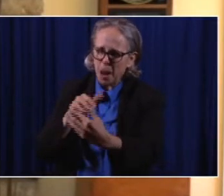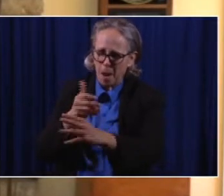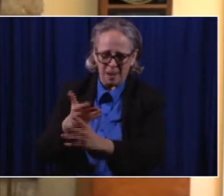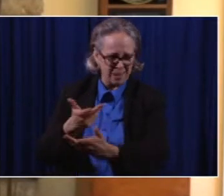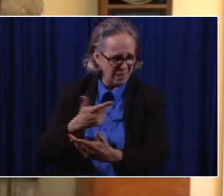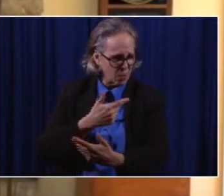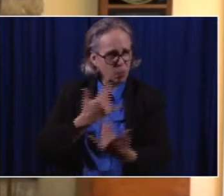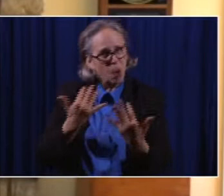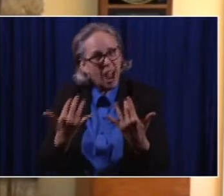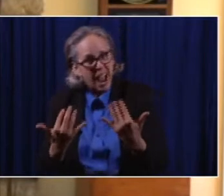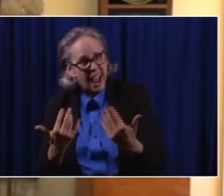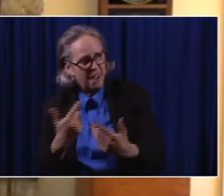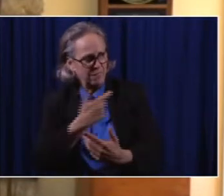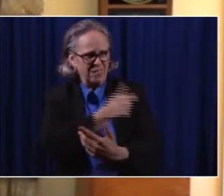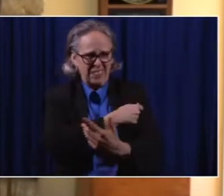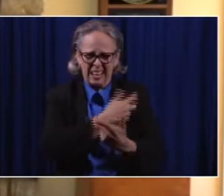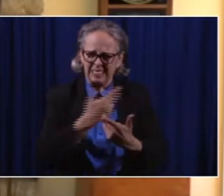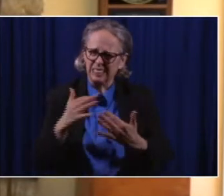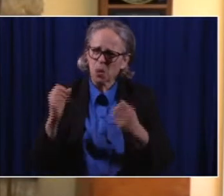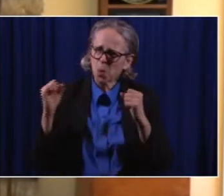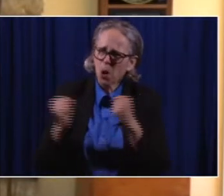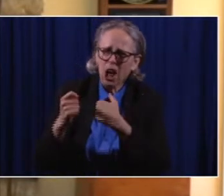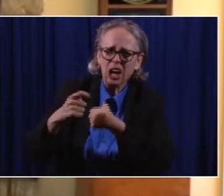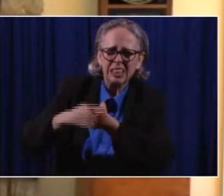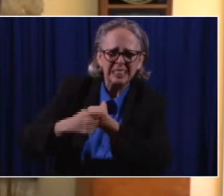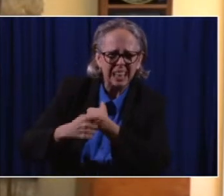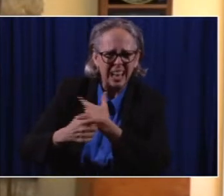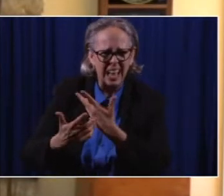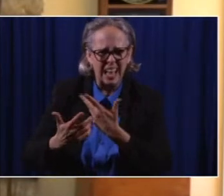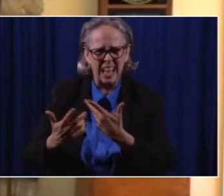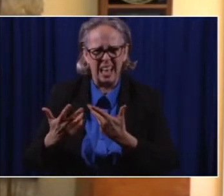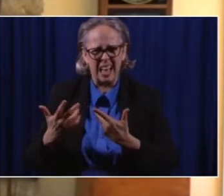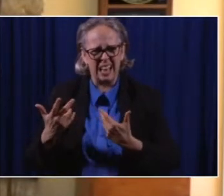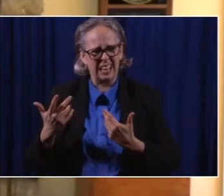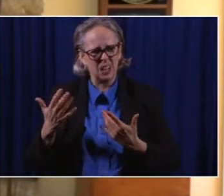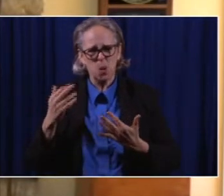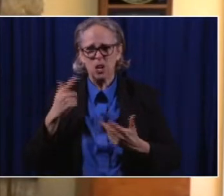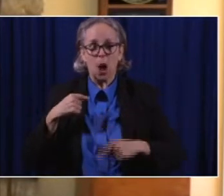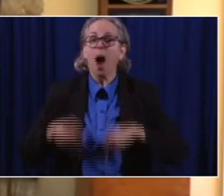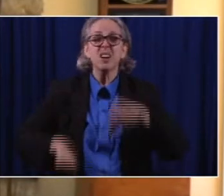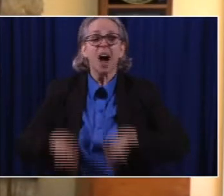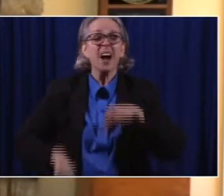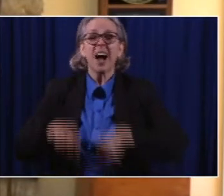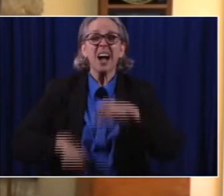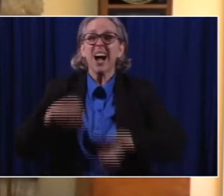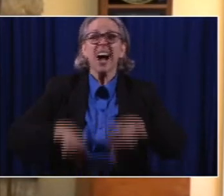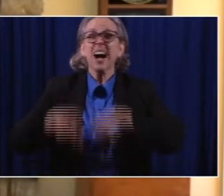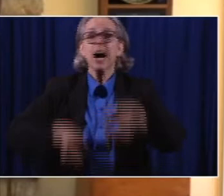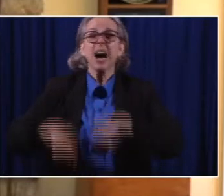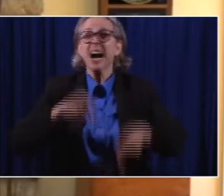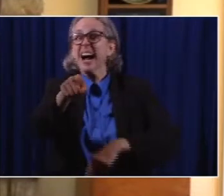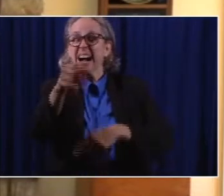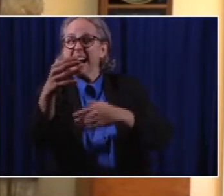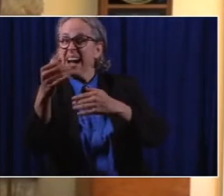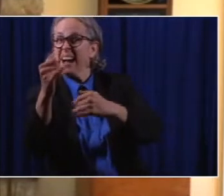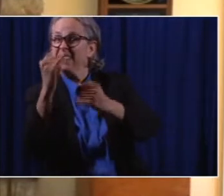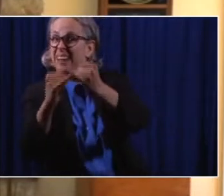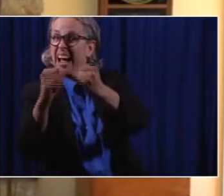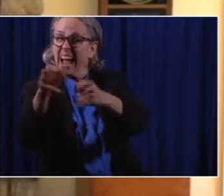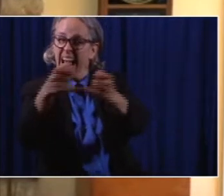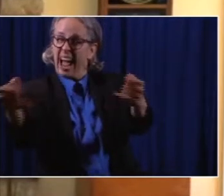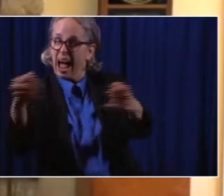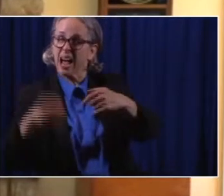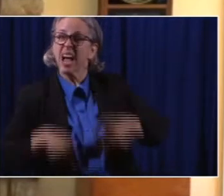it to the finish of this marathon. We can do it. We've come a long way. We've sacrificed a lot. Now's not the time to lose